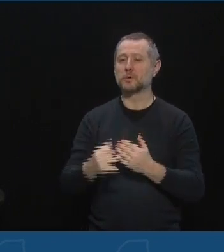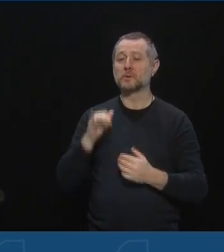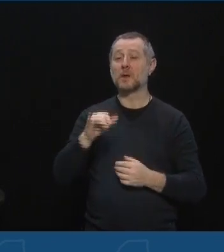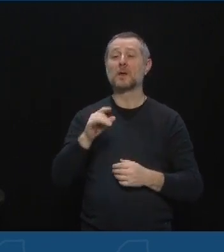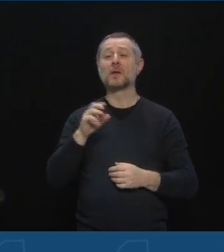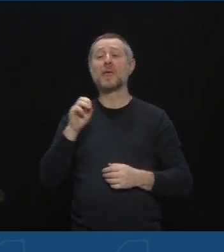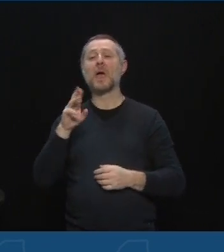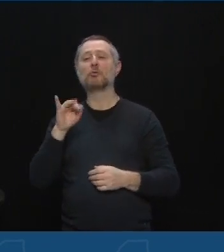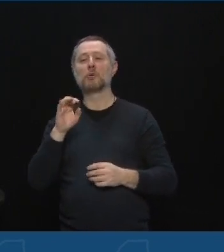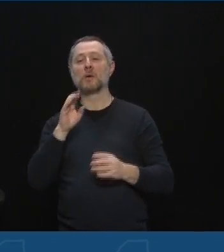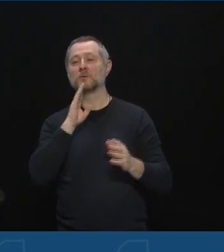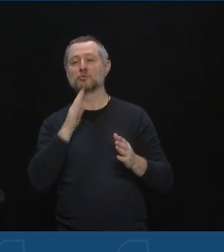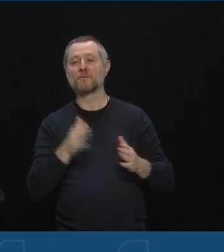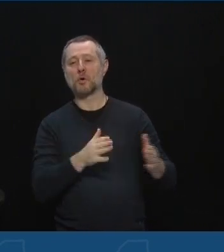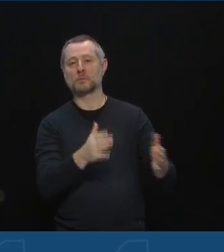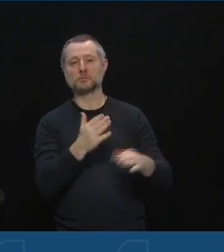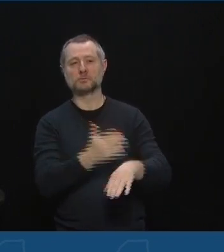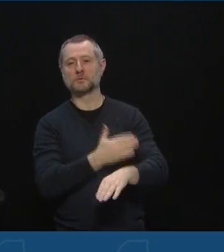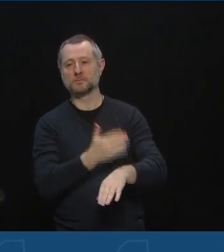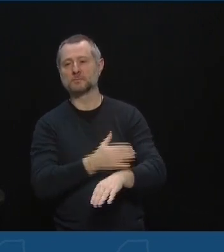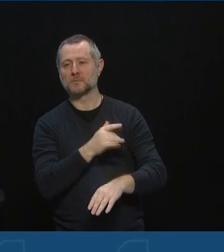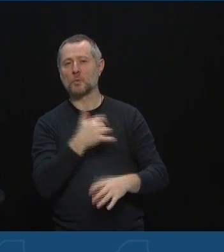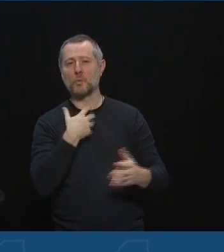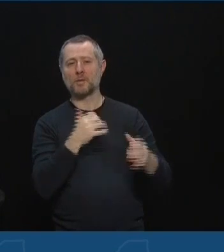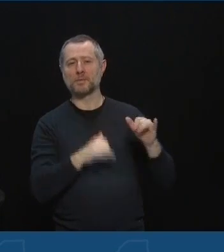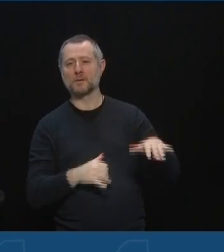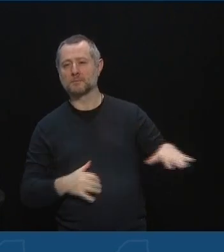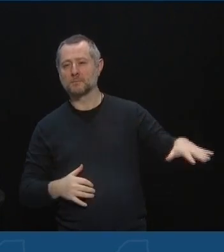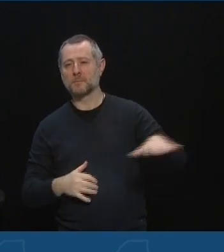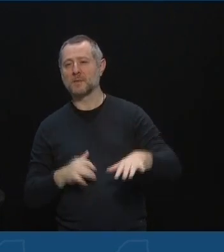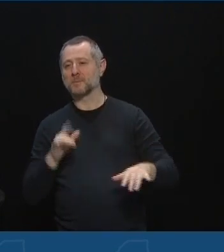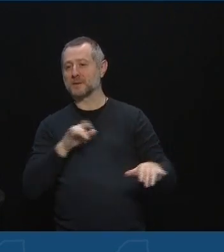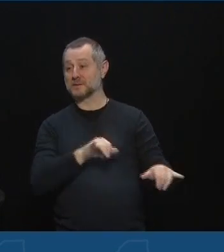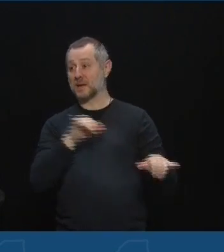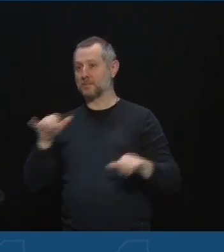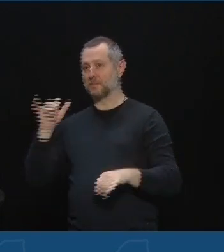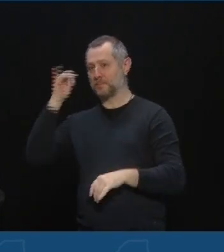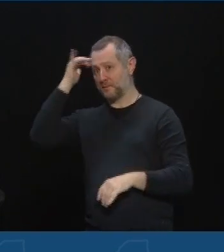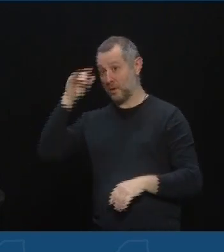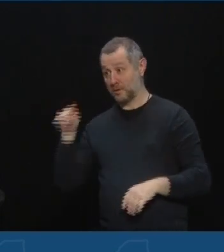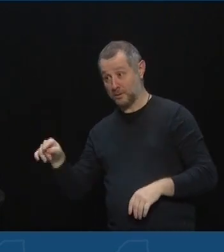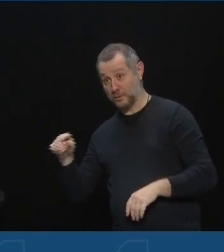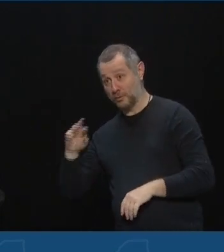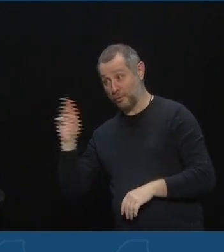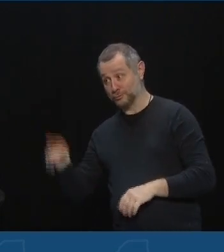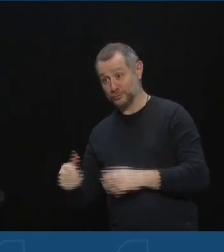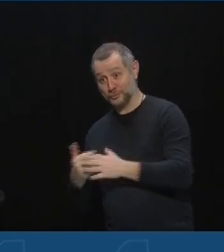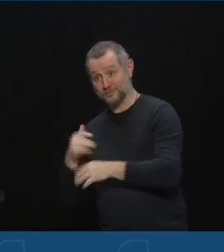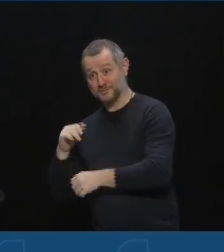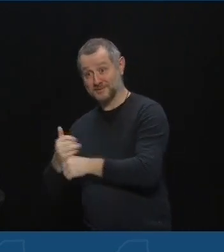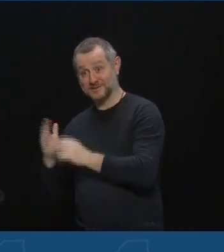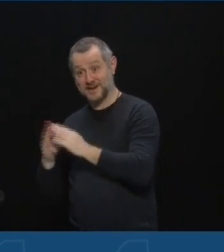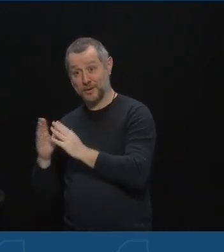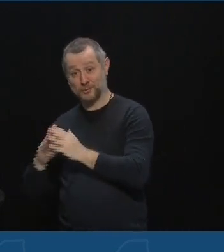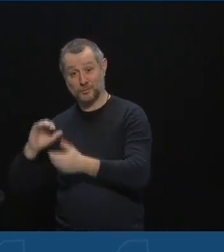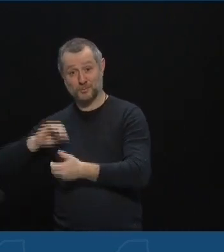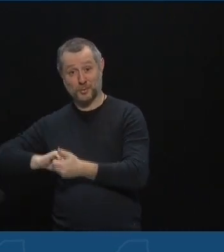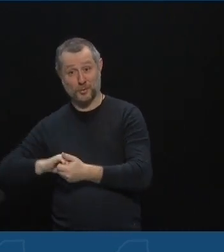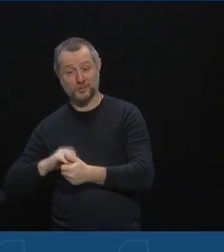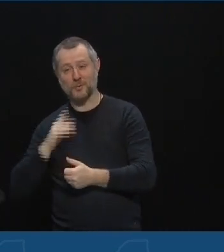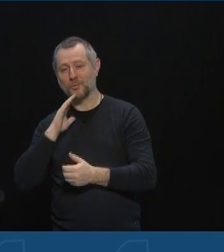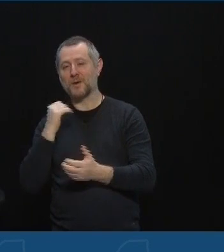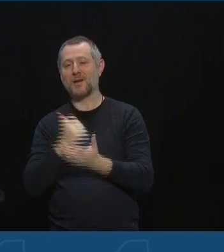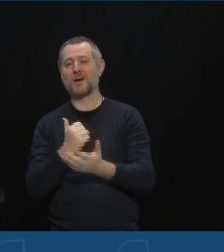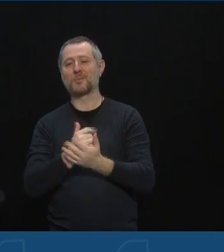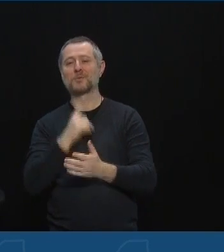and that'll replicate the canal side experience we have in Buffalo. So the new Rochester Downtown Partnership will help promote and create these